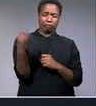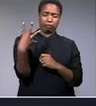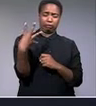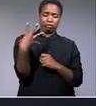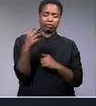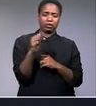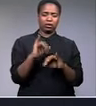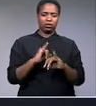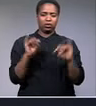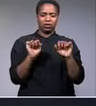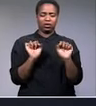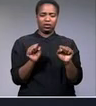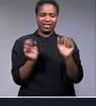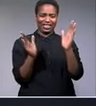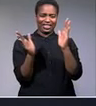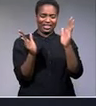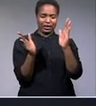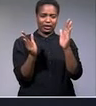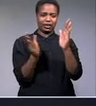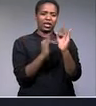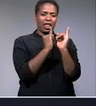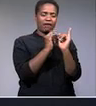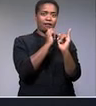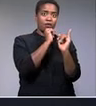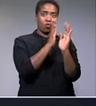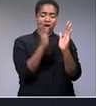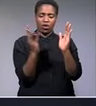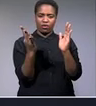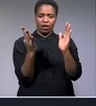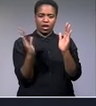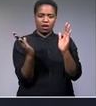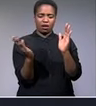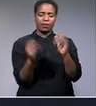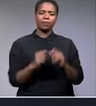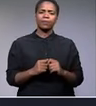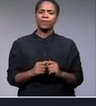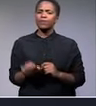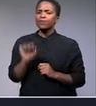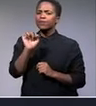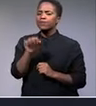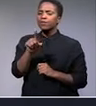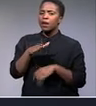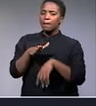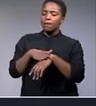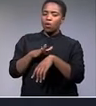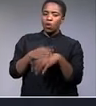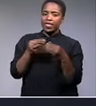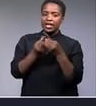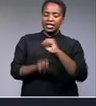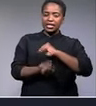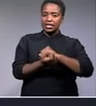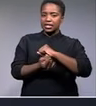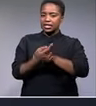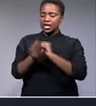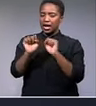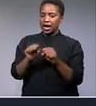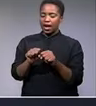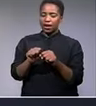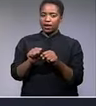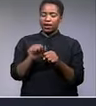know, very hot temperatures. What are the most common incidents that the emergency